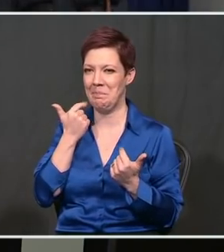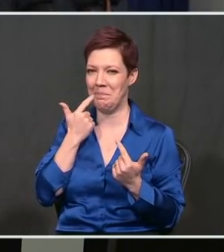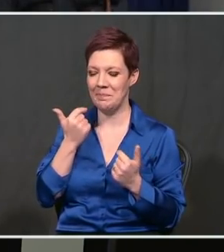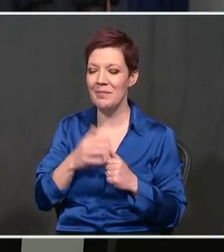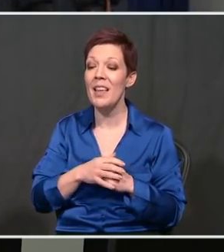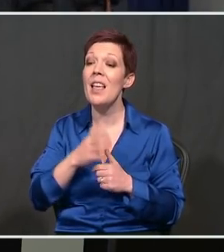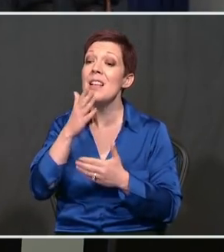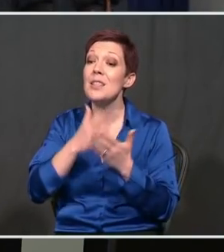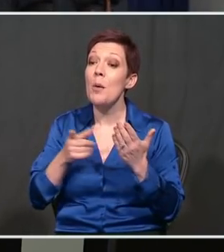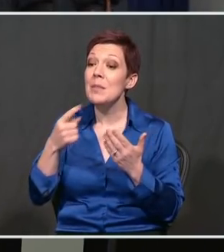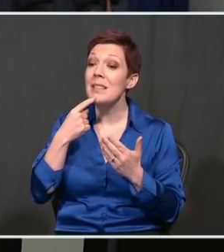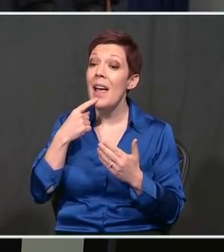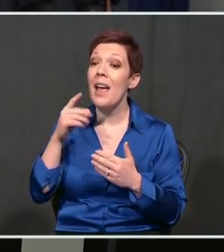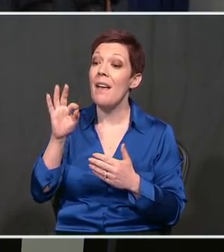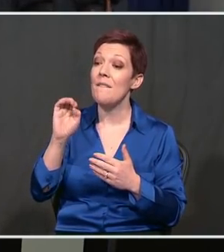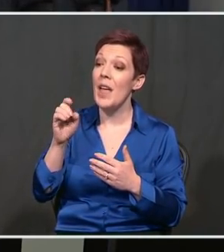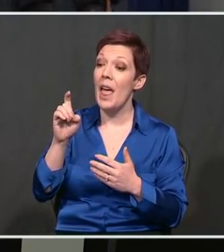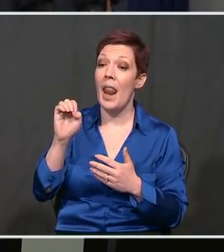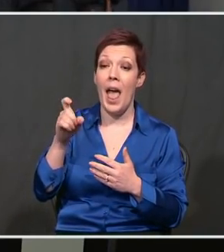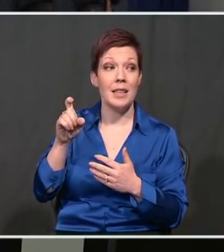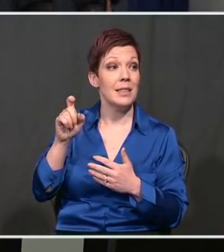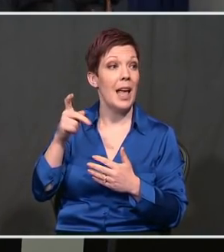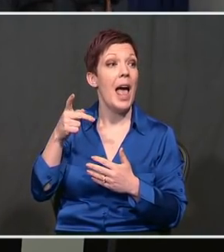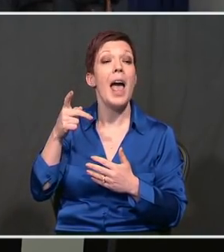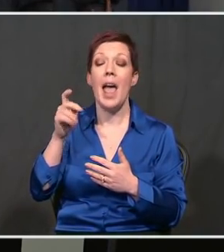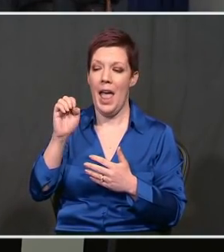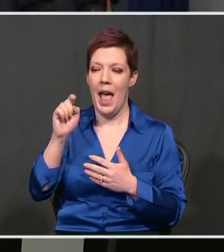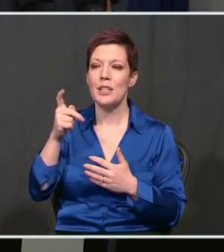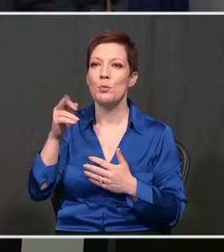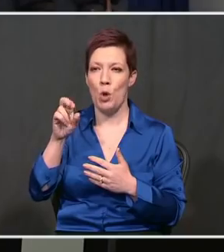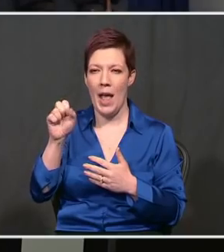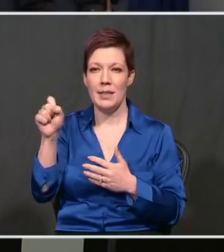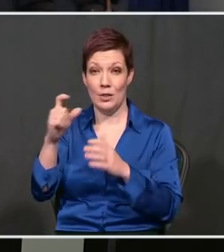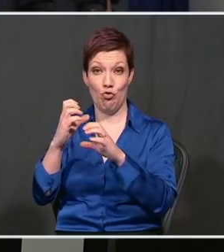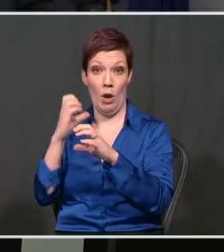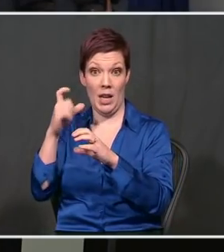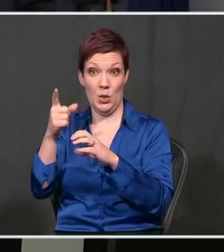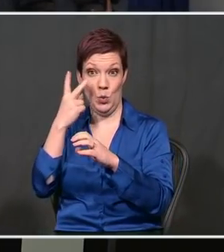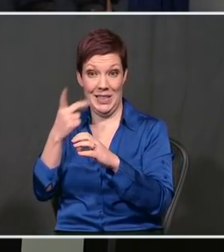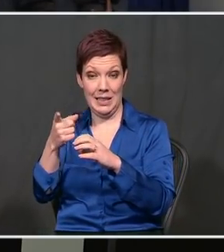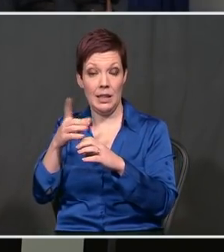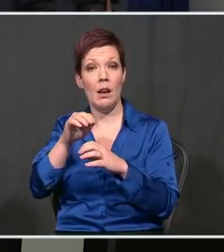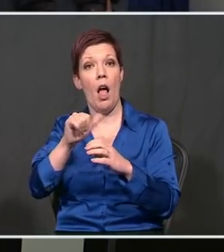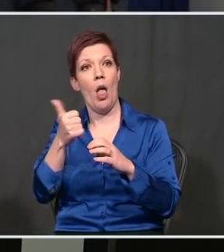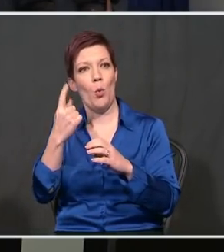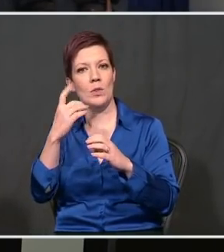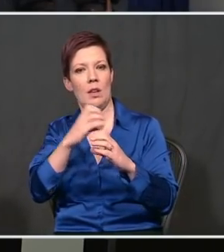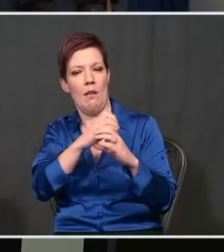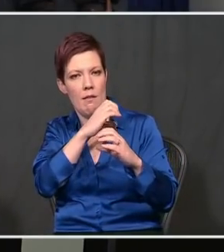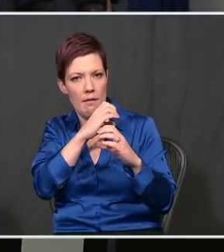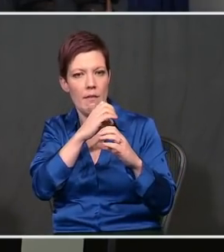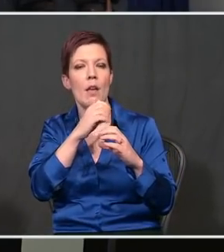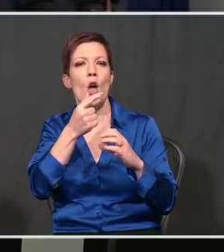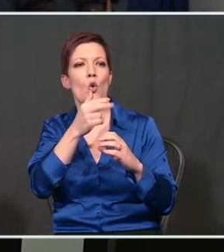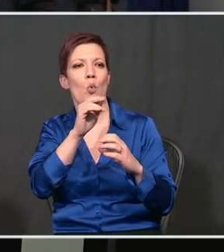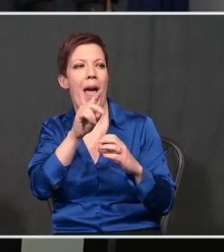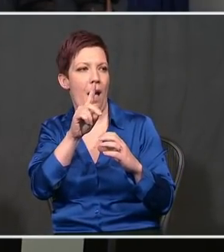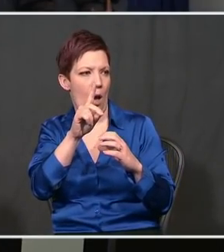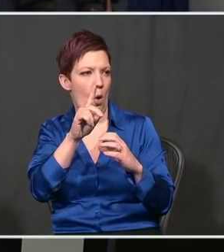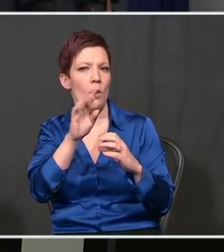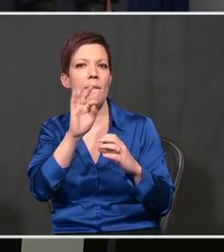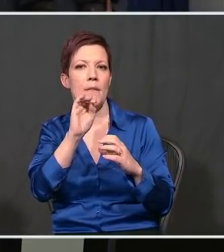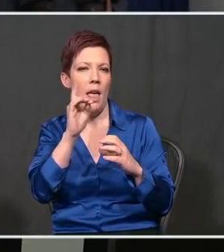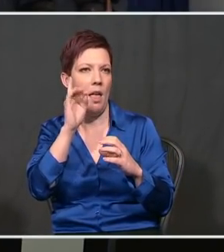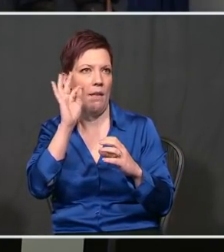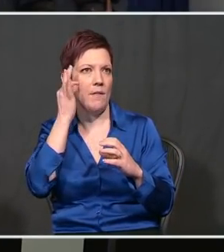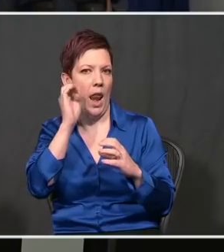of them say FedEx Express. The FedEx Express network is the original Federal Express company that was founded in Memphis, Tennessee in 1973